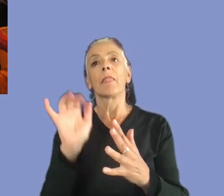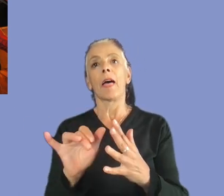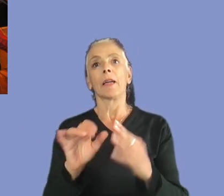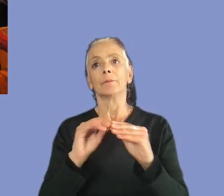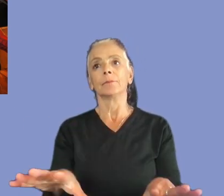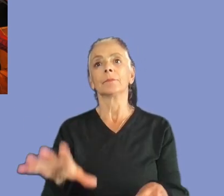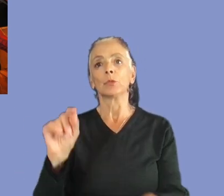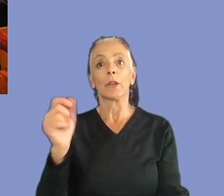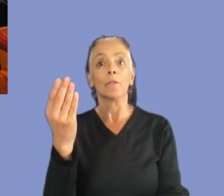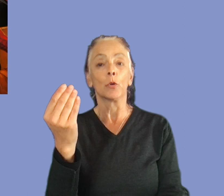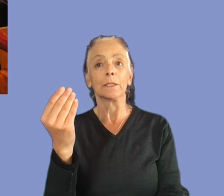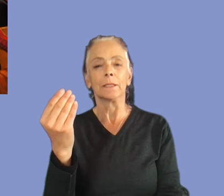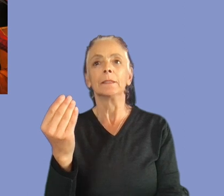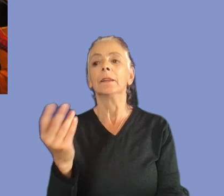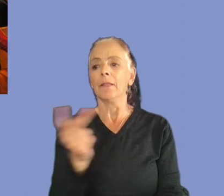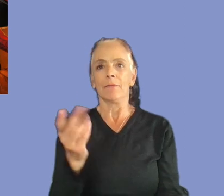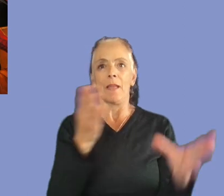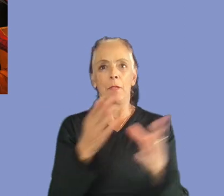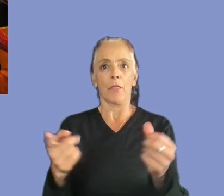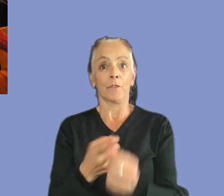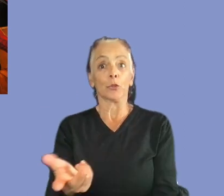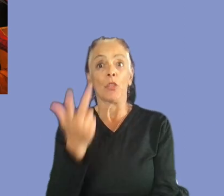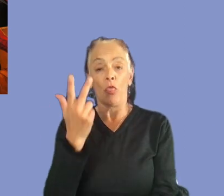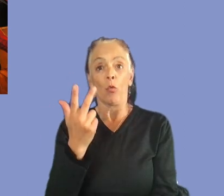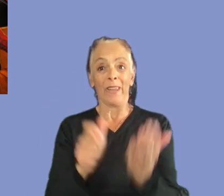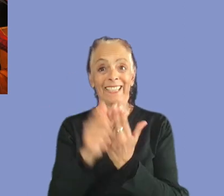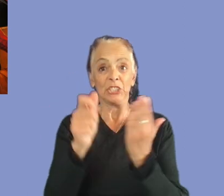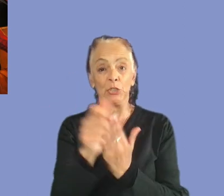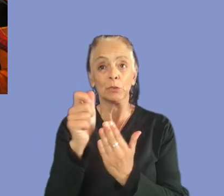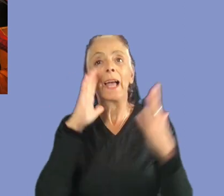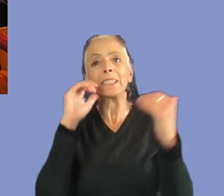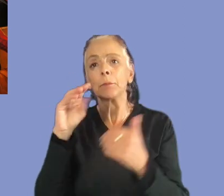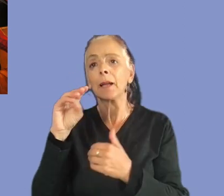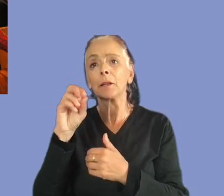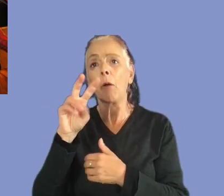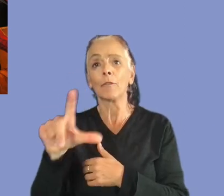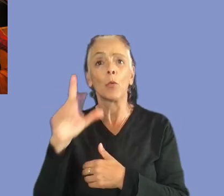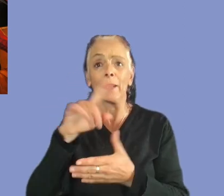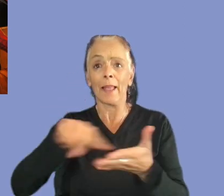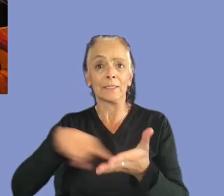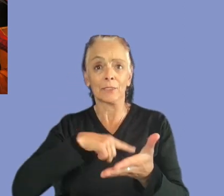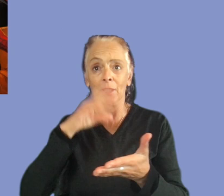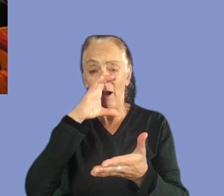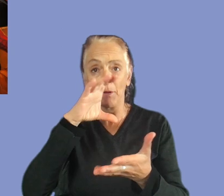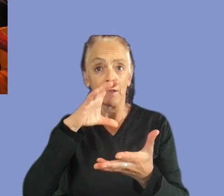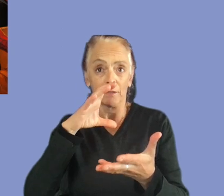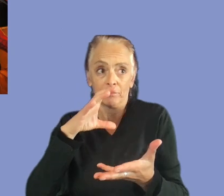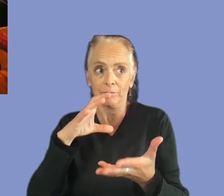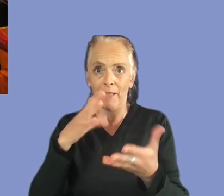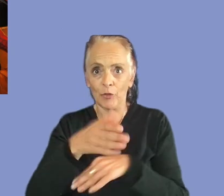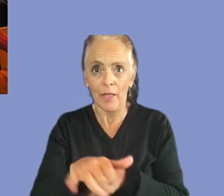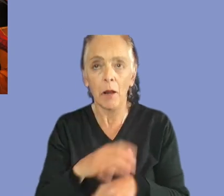only planned out the first three issues. They were fully expecting Marvel to cancel it before it got any further. The comic